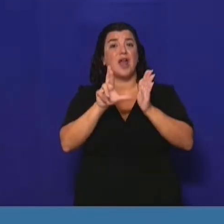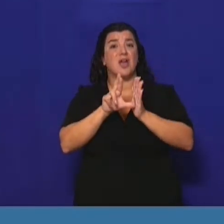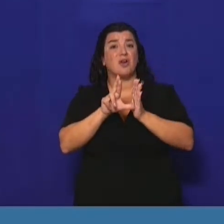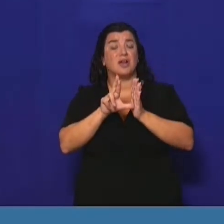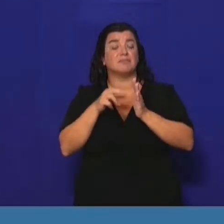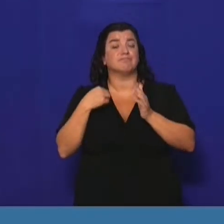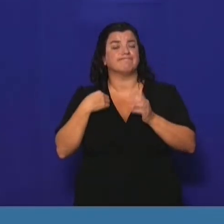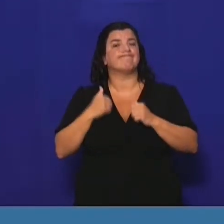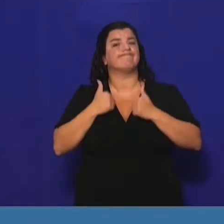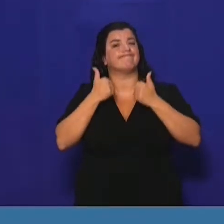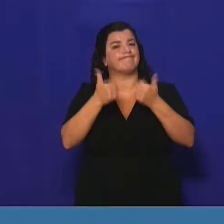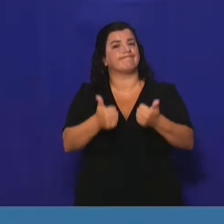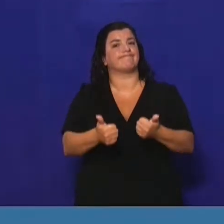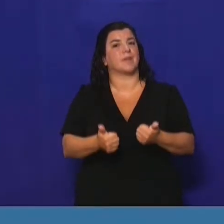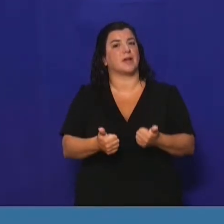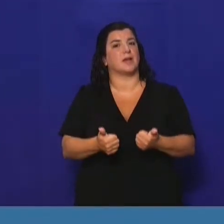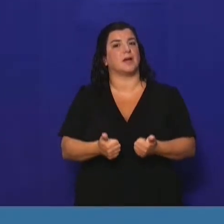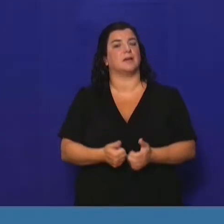to work.